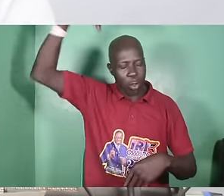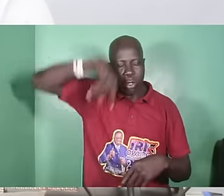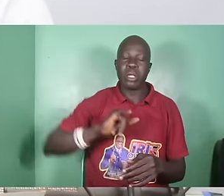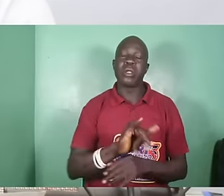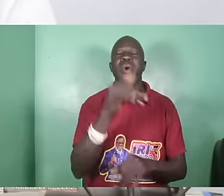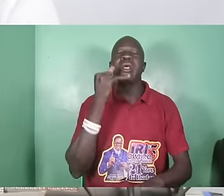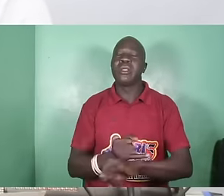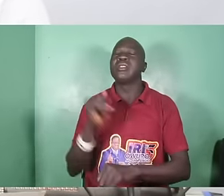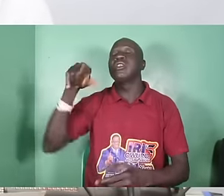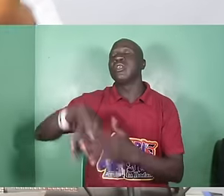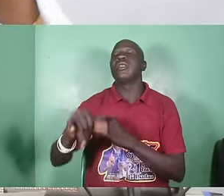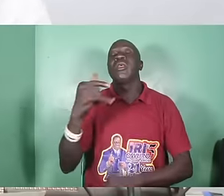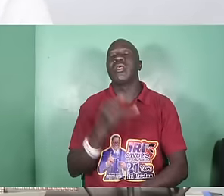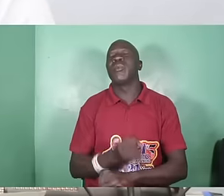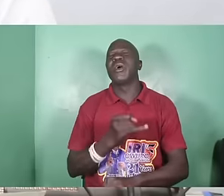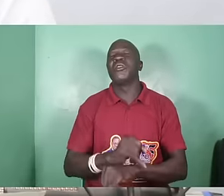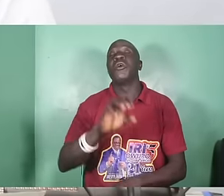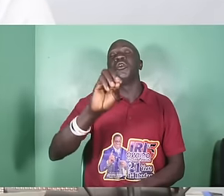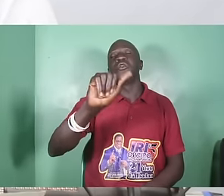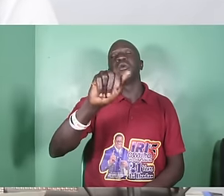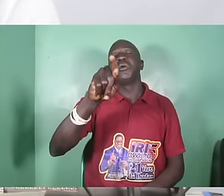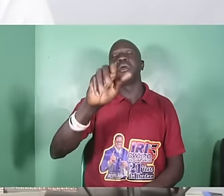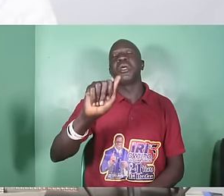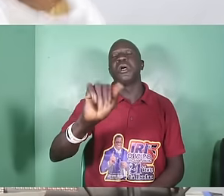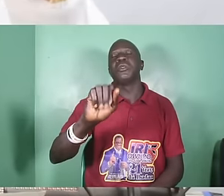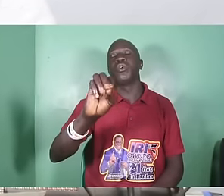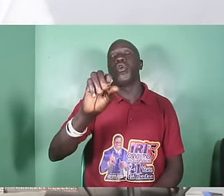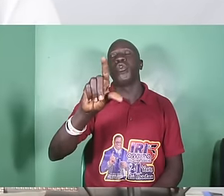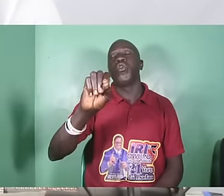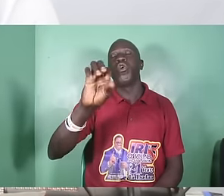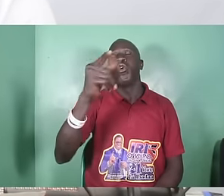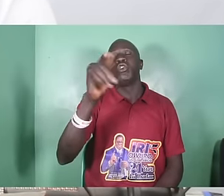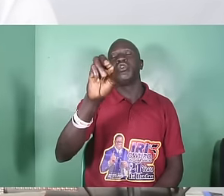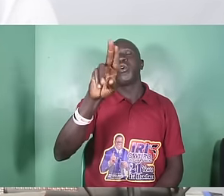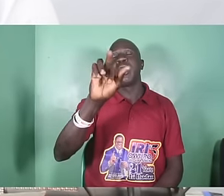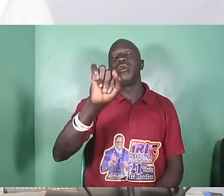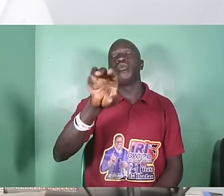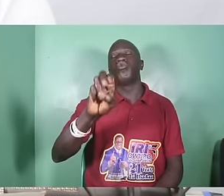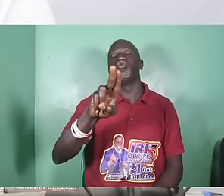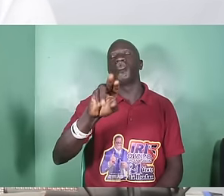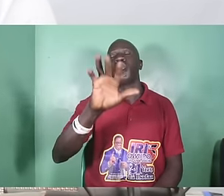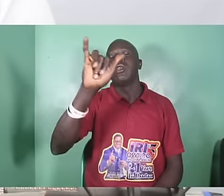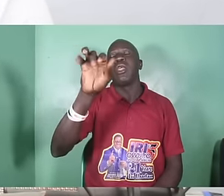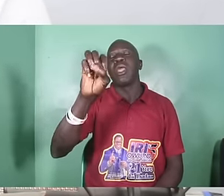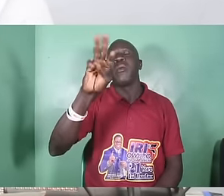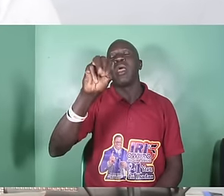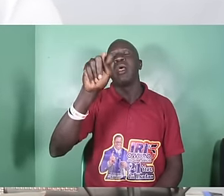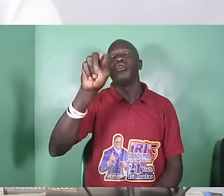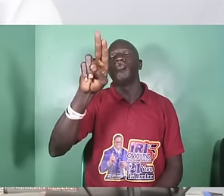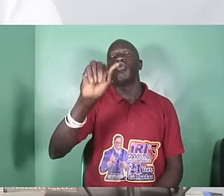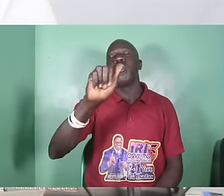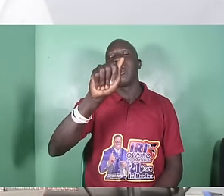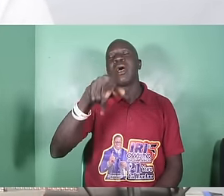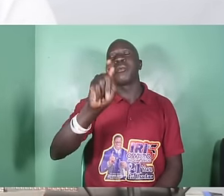Ibadan. It is the soka. Till soka. Olodo. Olodo. Muslim. Muslim. Ologwe. Ologwe. Omeadio. Omeadio. Yemetu. Yemetu.